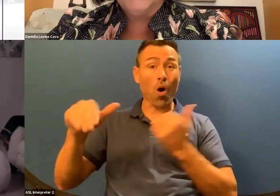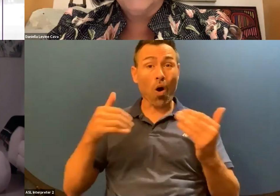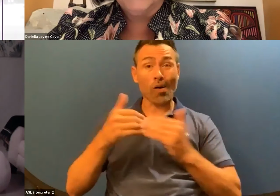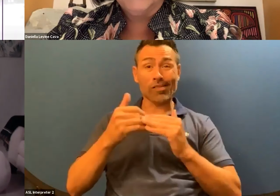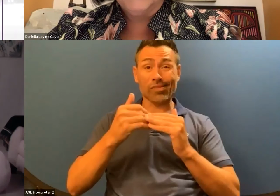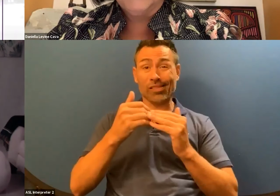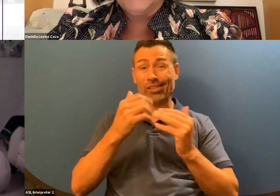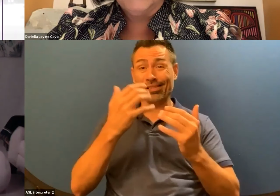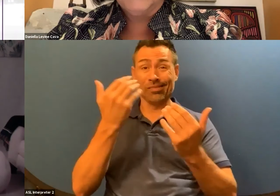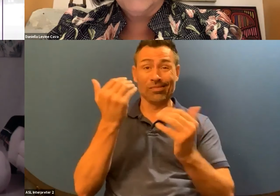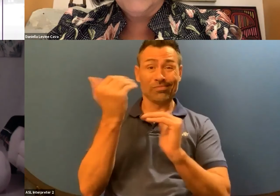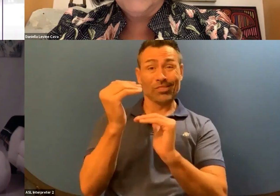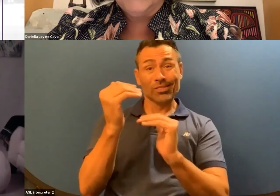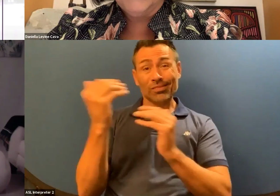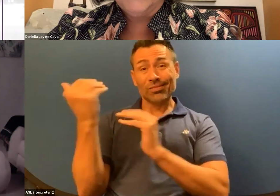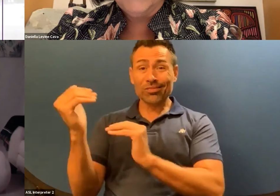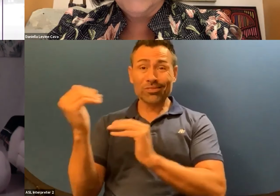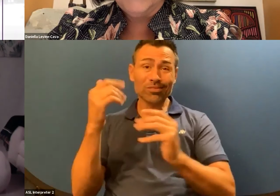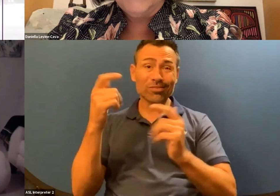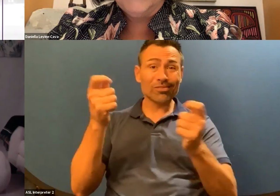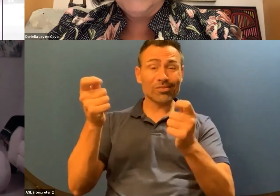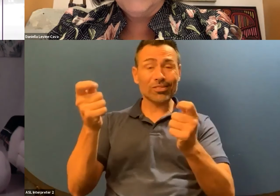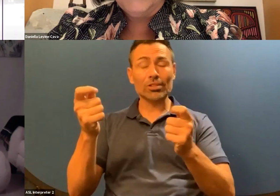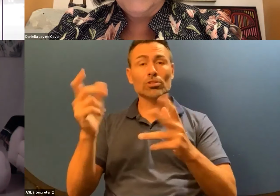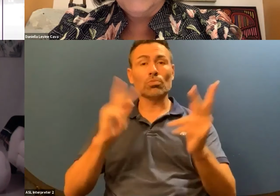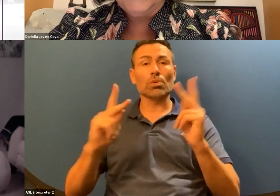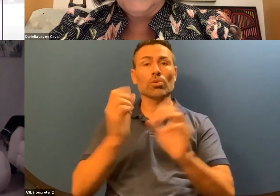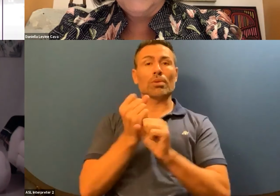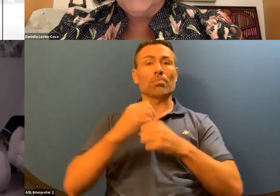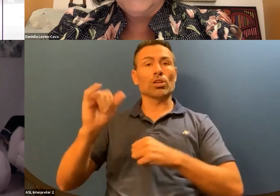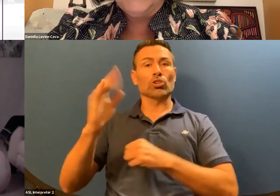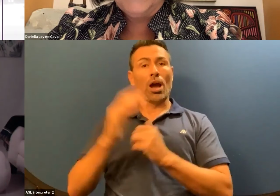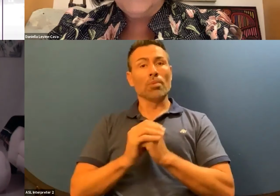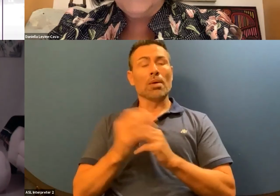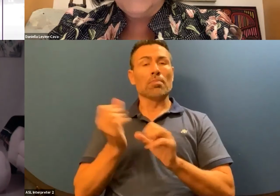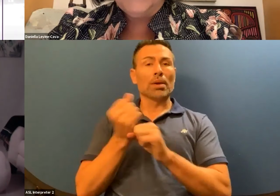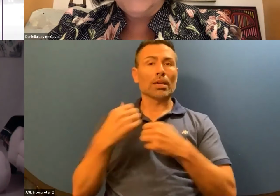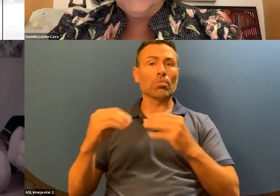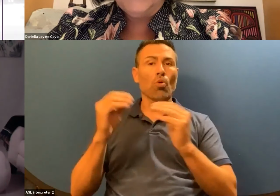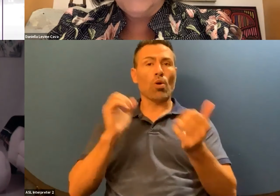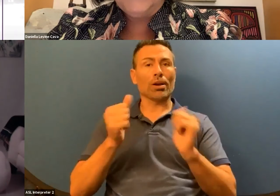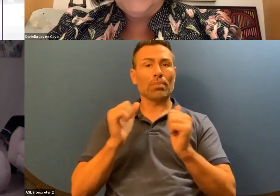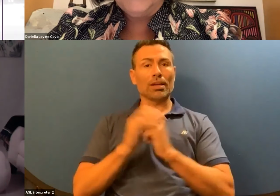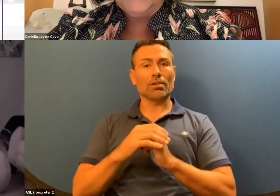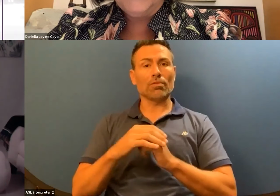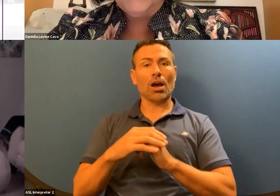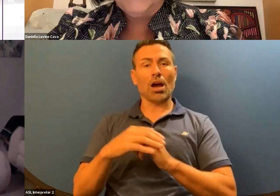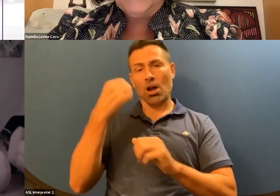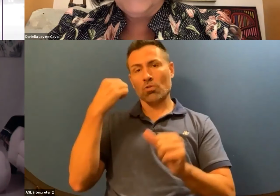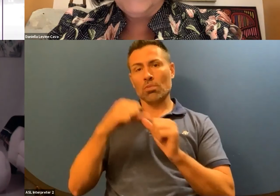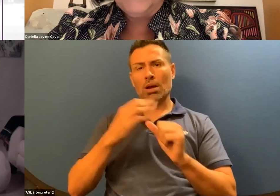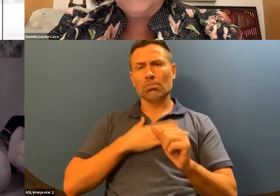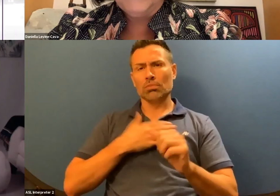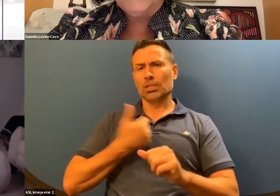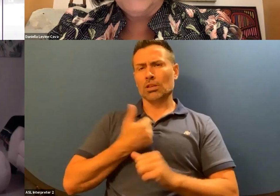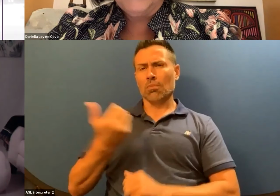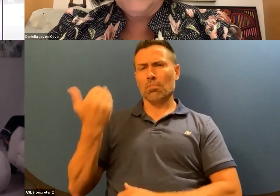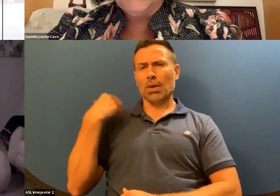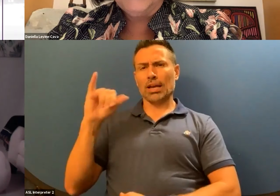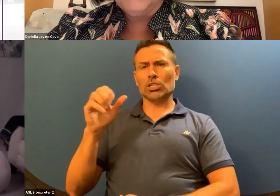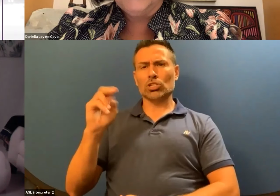that people could create jobs, create competitive nature in jobs. You know, I remind myself, back in January, we were nearly at